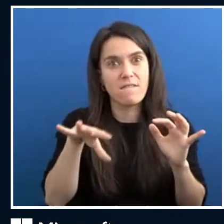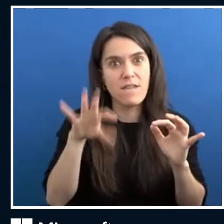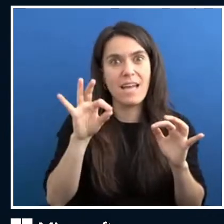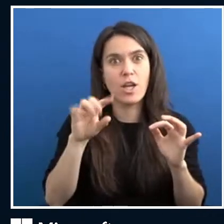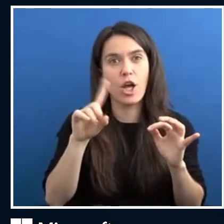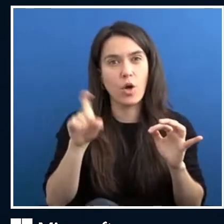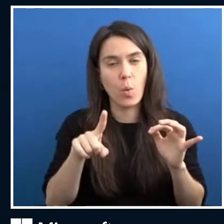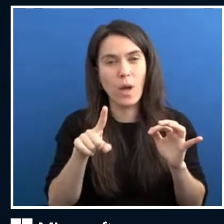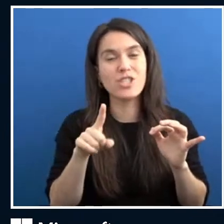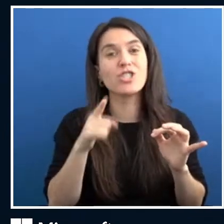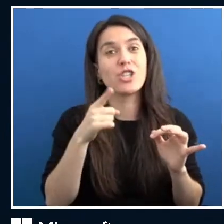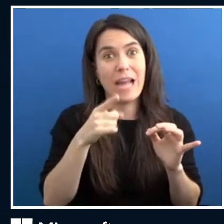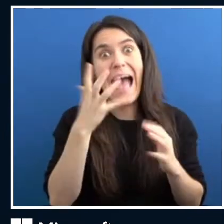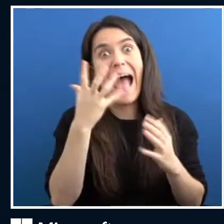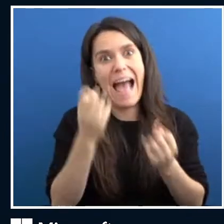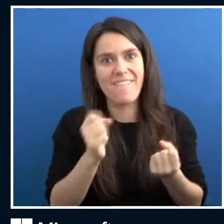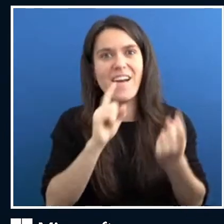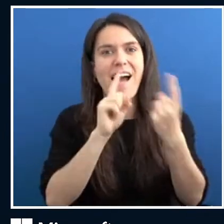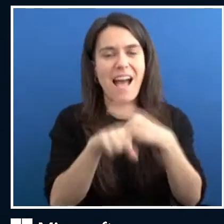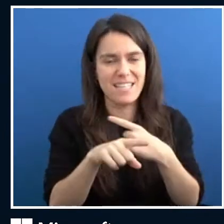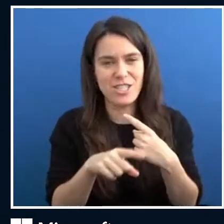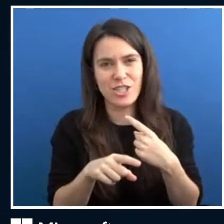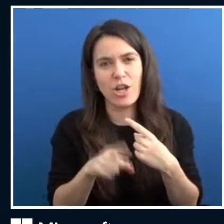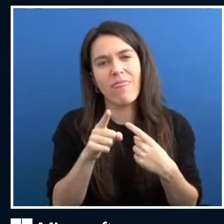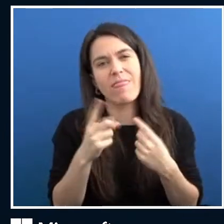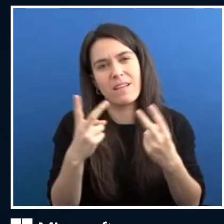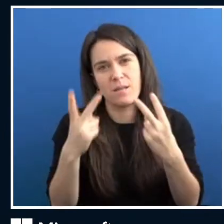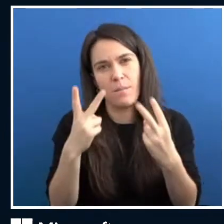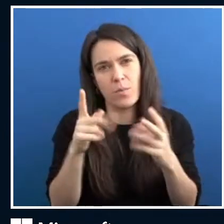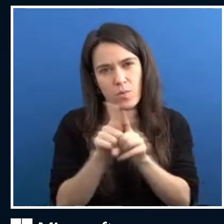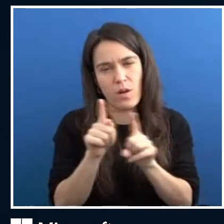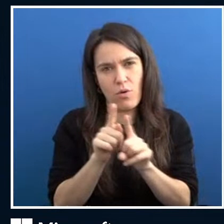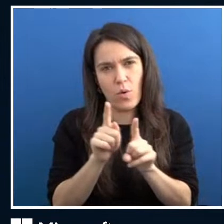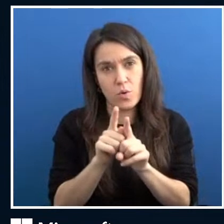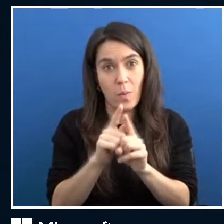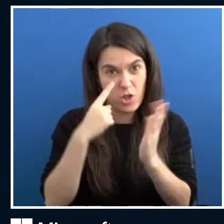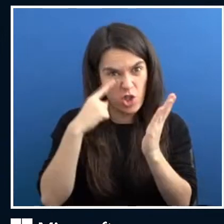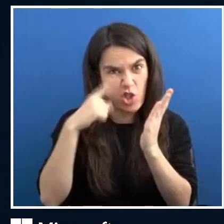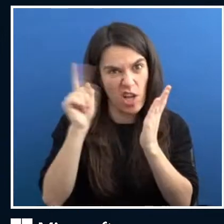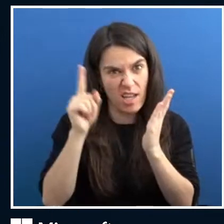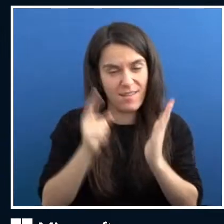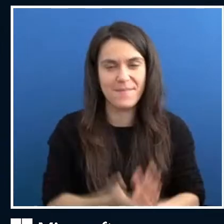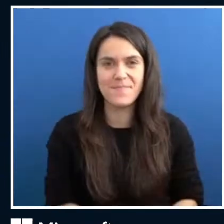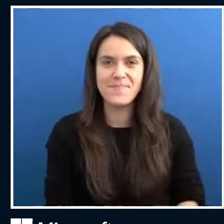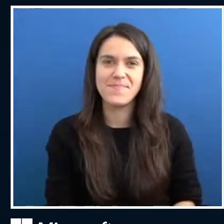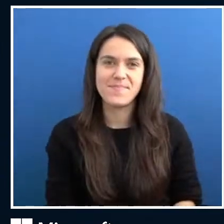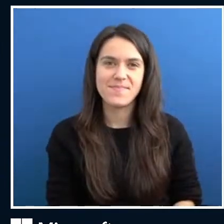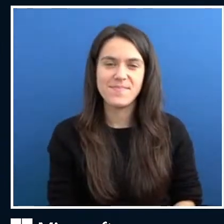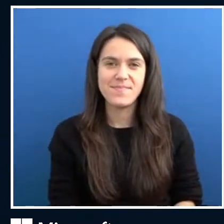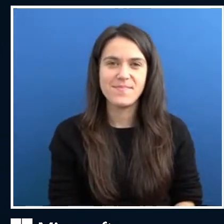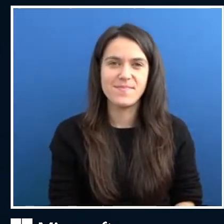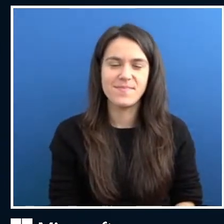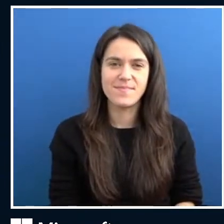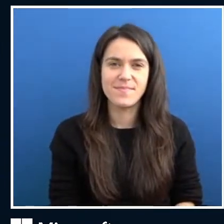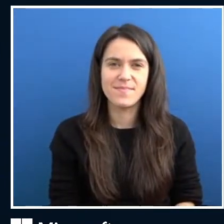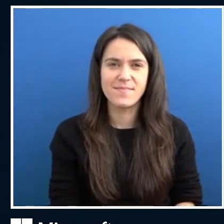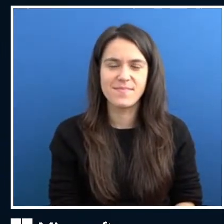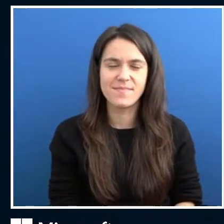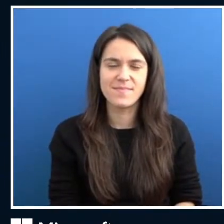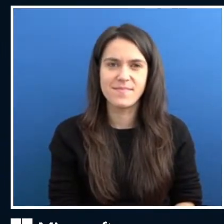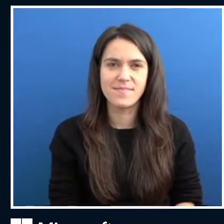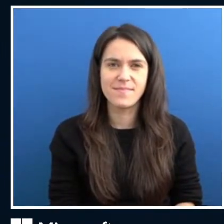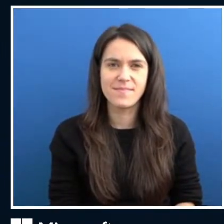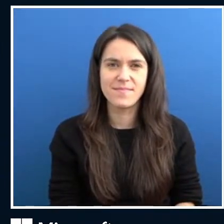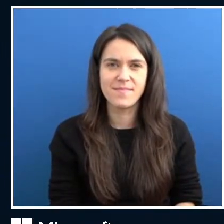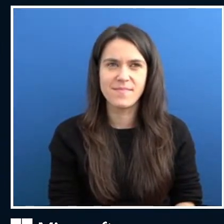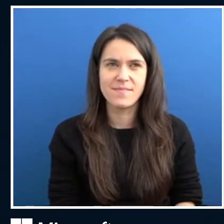answers to it. So that is another important thing that we have to check. And we could check it by this. We have to take